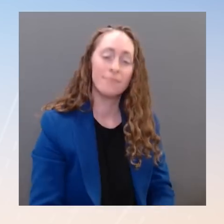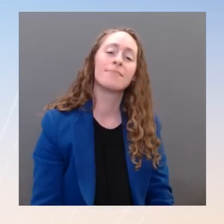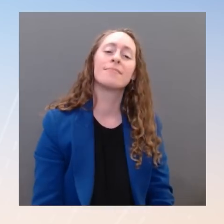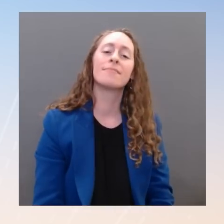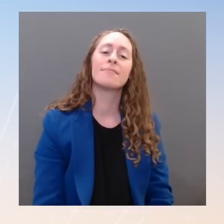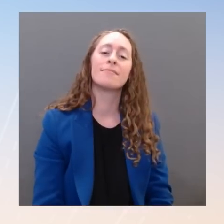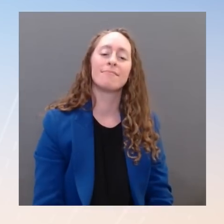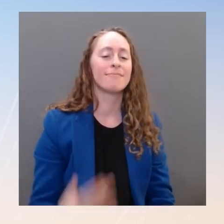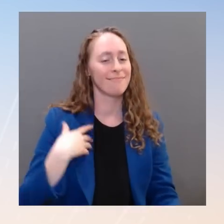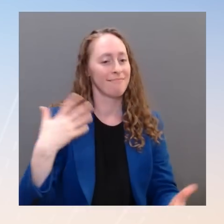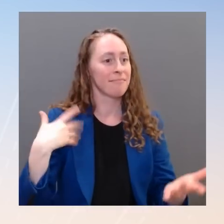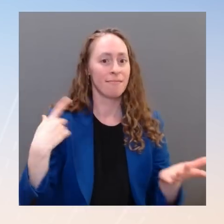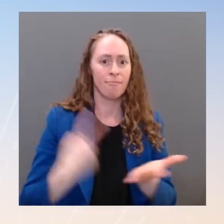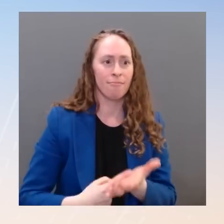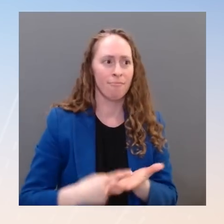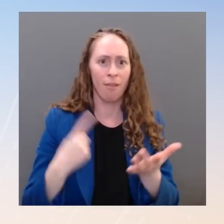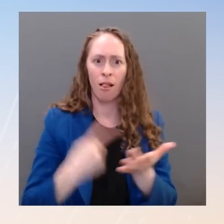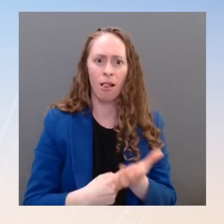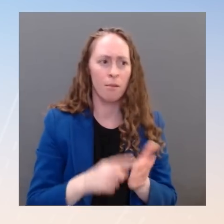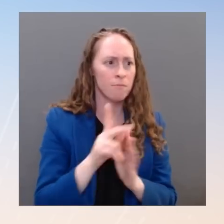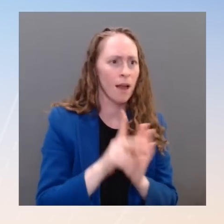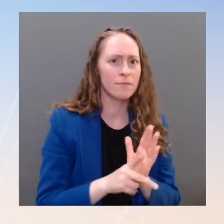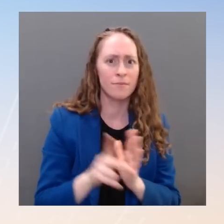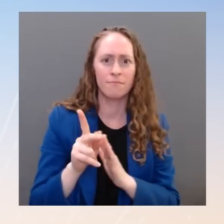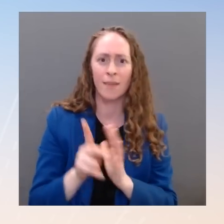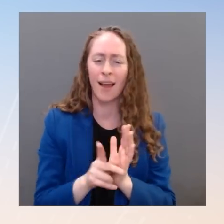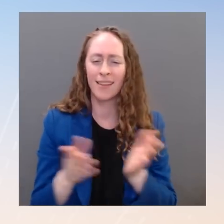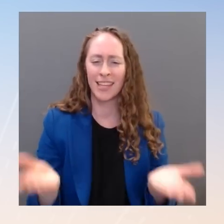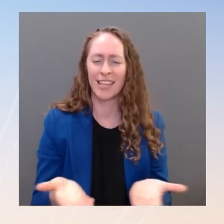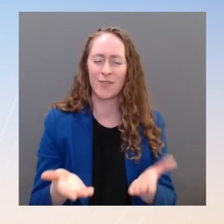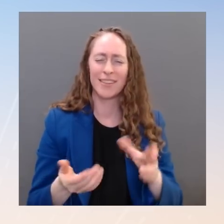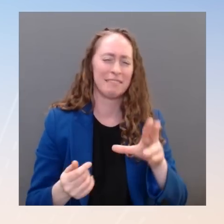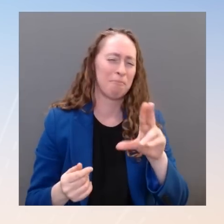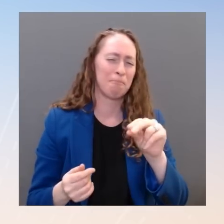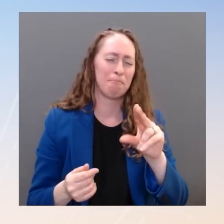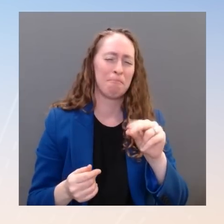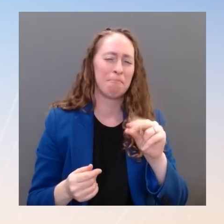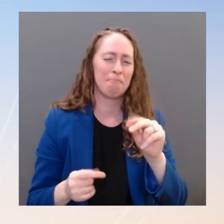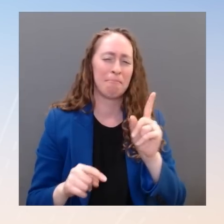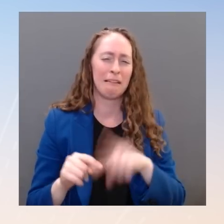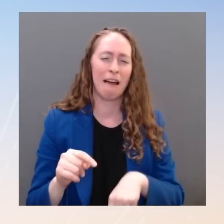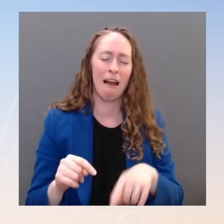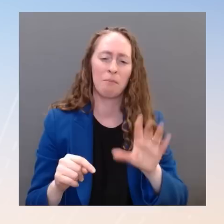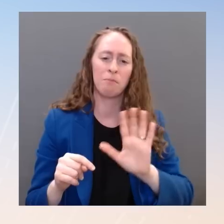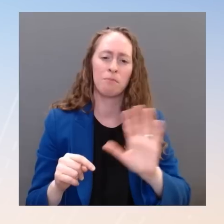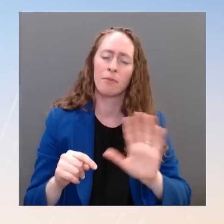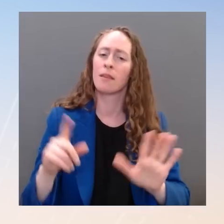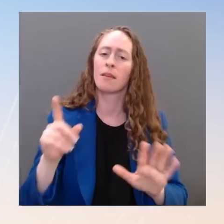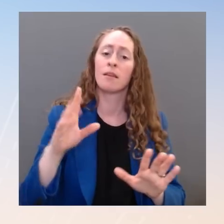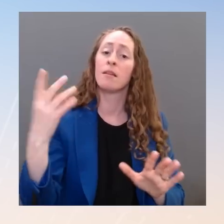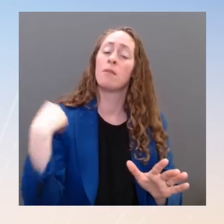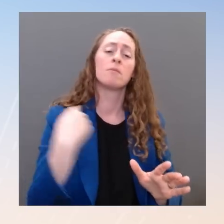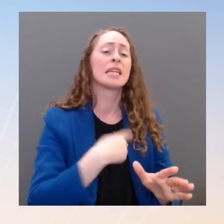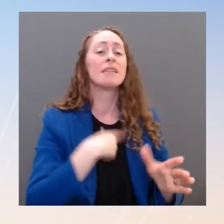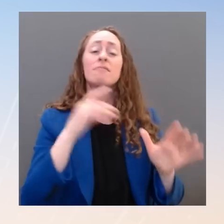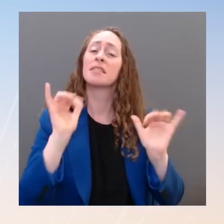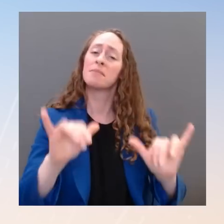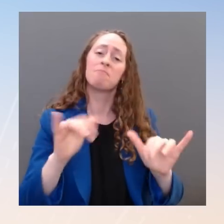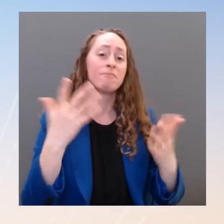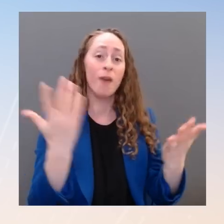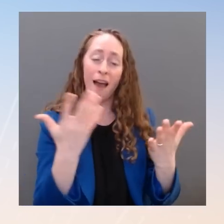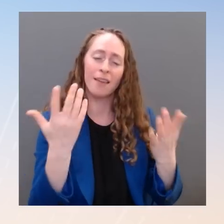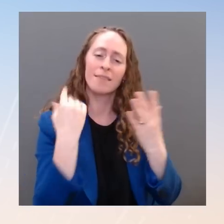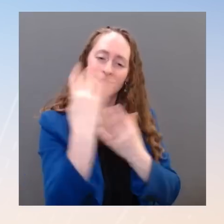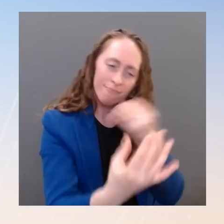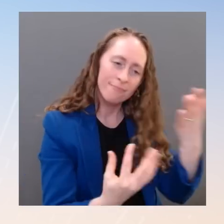What we are going to do from here is to continue to provide them with a range of security and military assistance, as is evidenced by the package